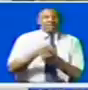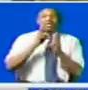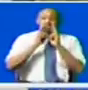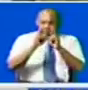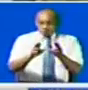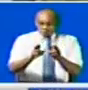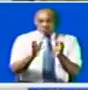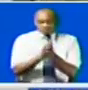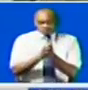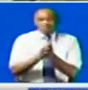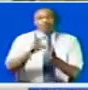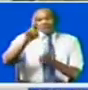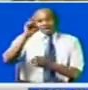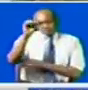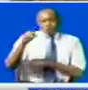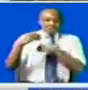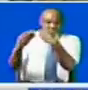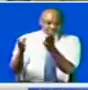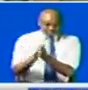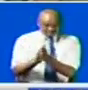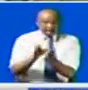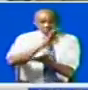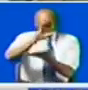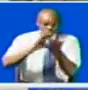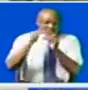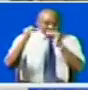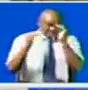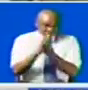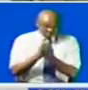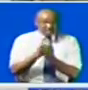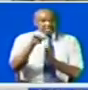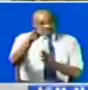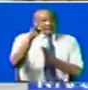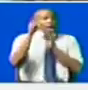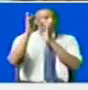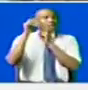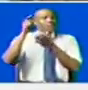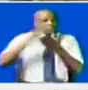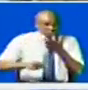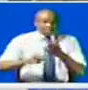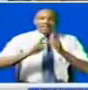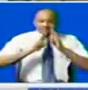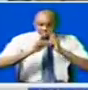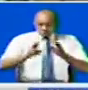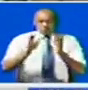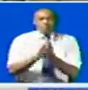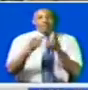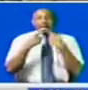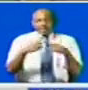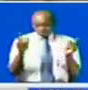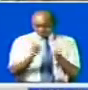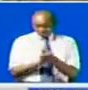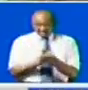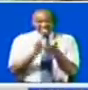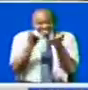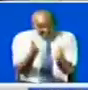results to the returning officer at the constituency level, where it is expected that the results will be announced. And